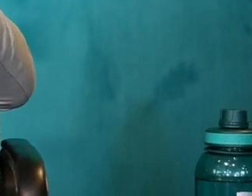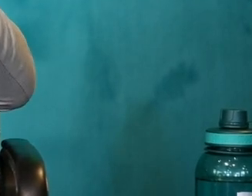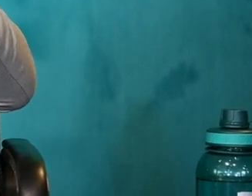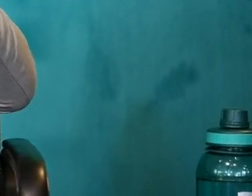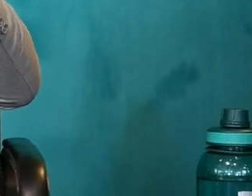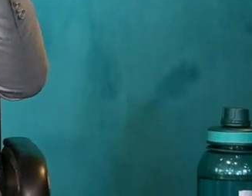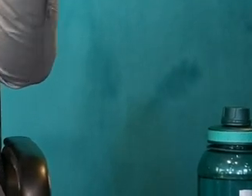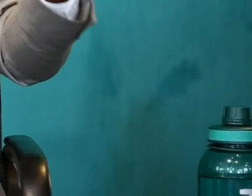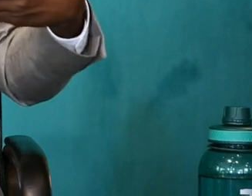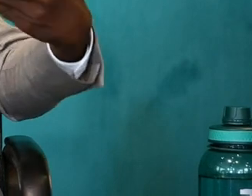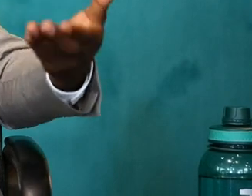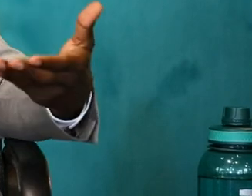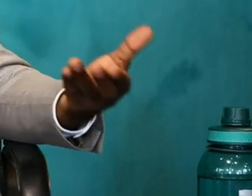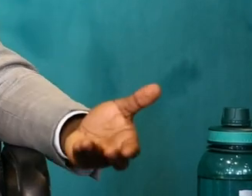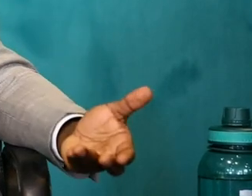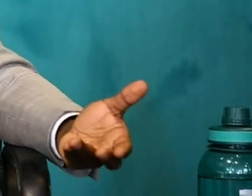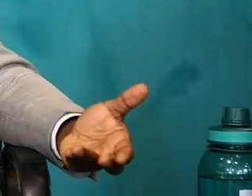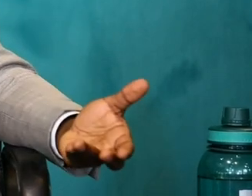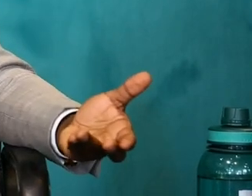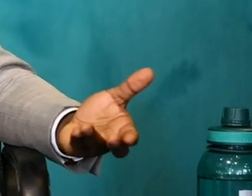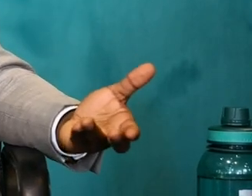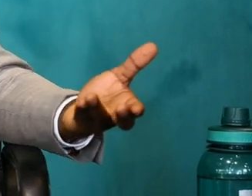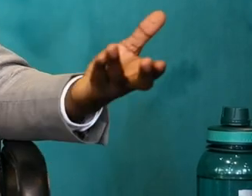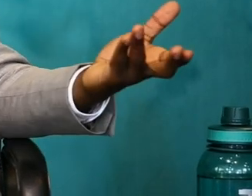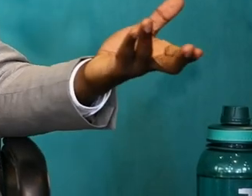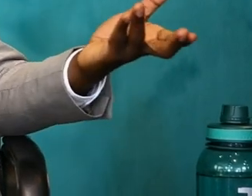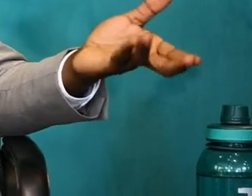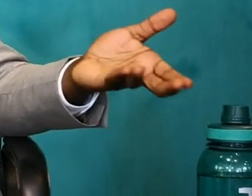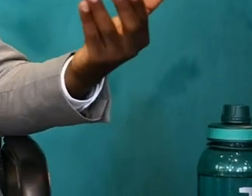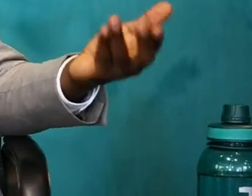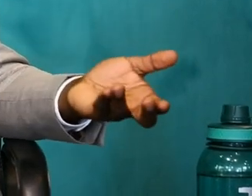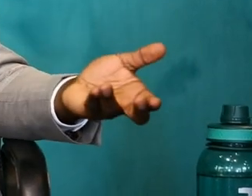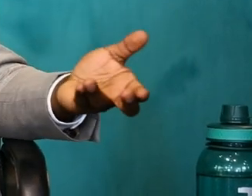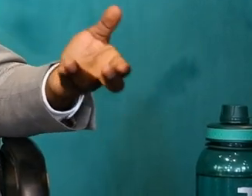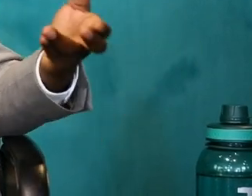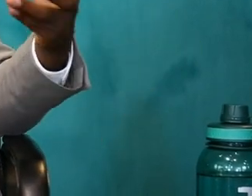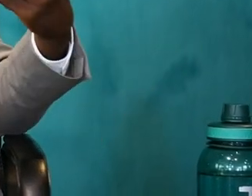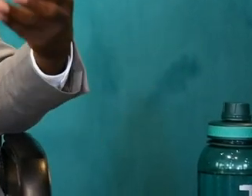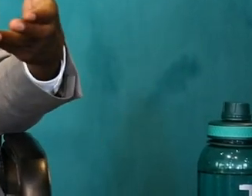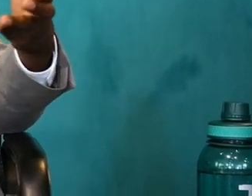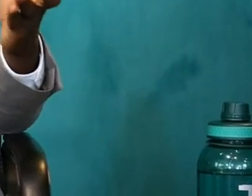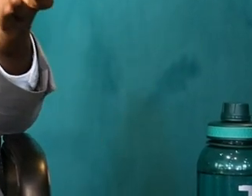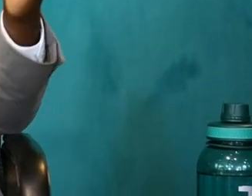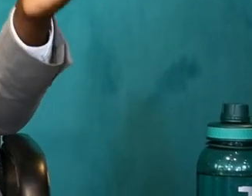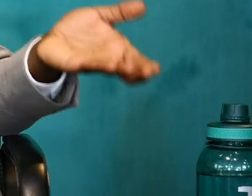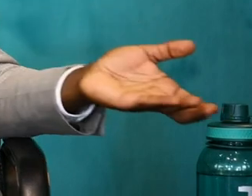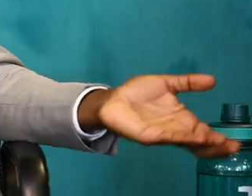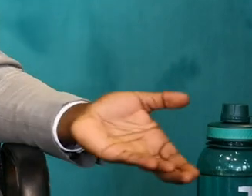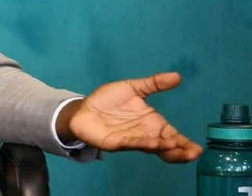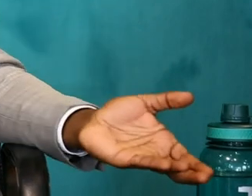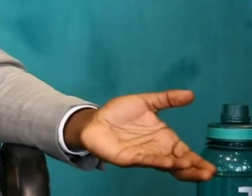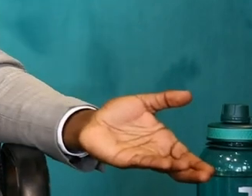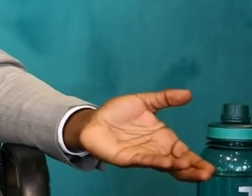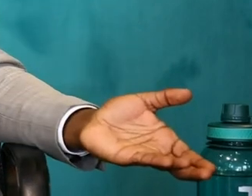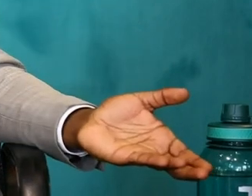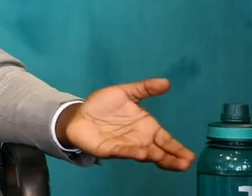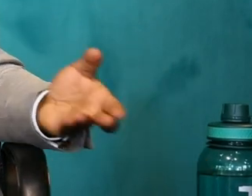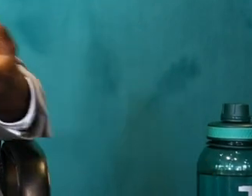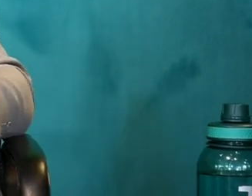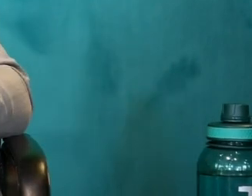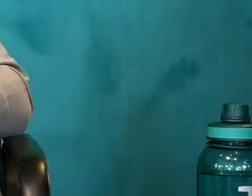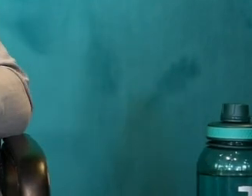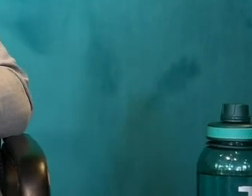literally, the Passover in the Israelite time, when the Israelites were in Egypt, was a parallel to what Jesus was supposed to do,